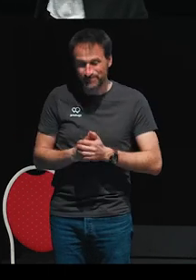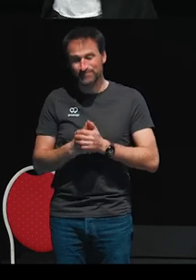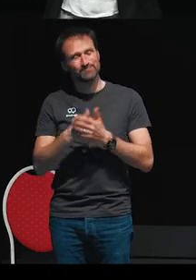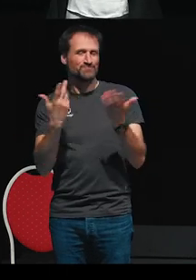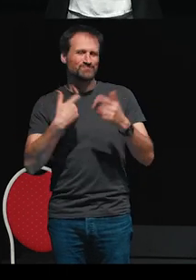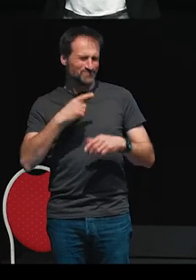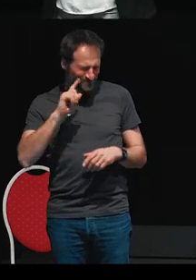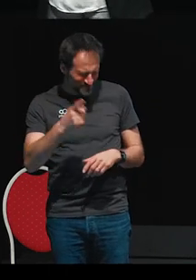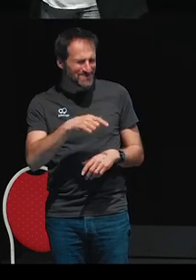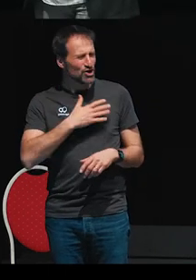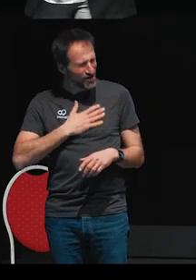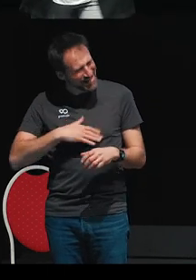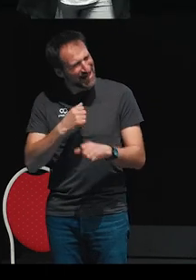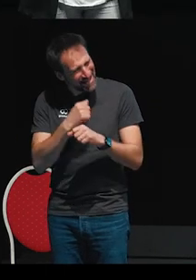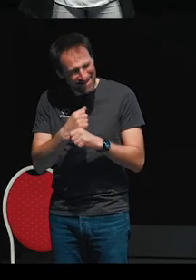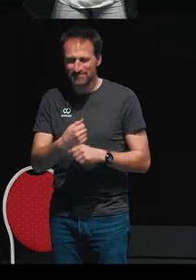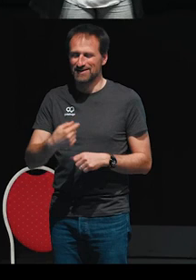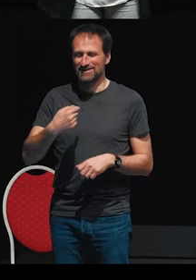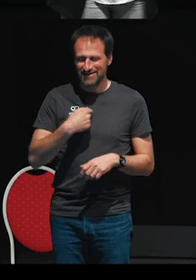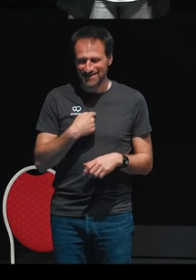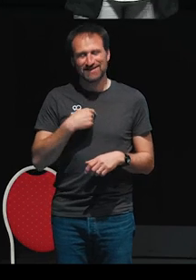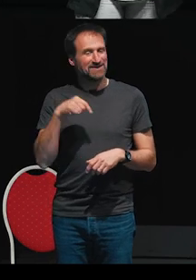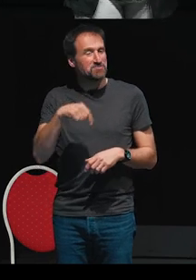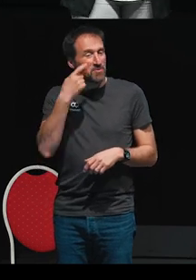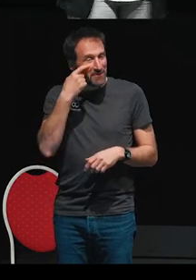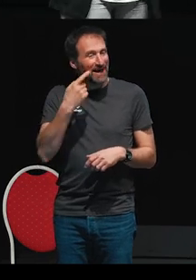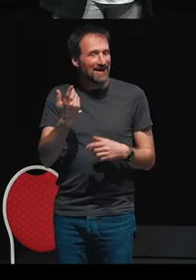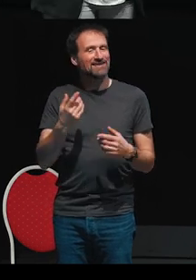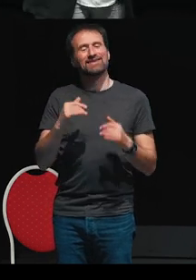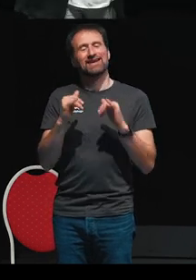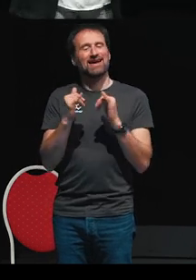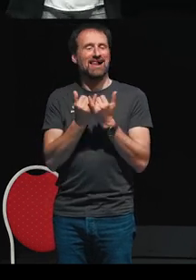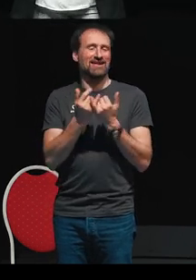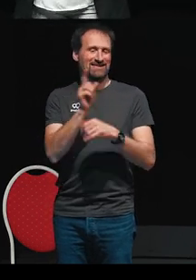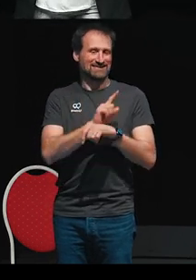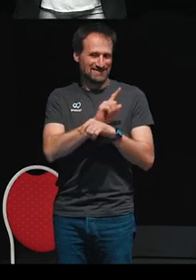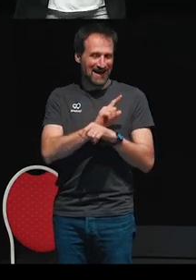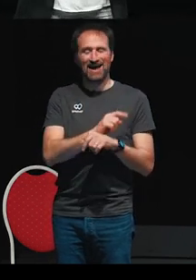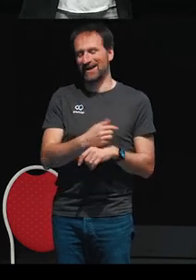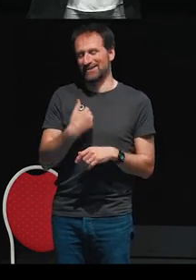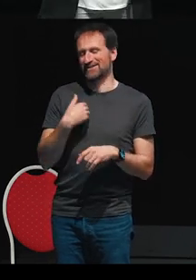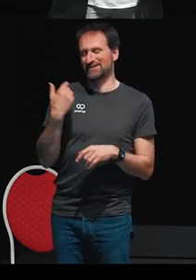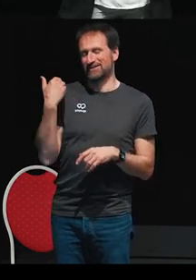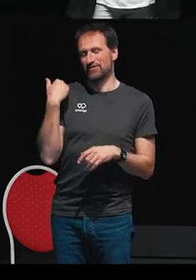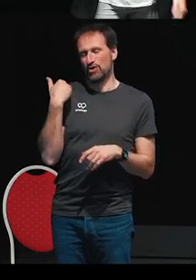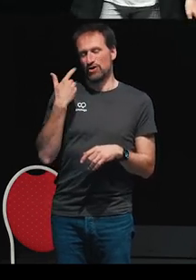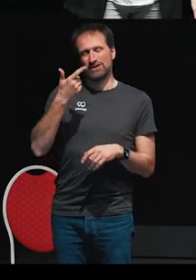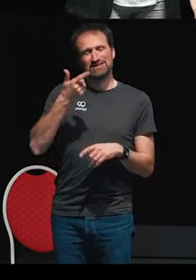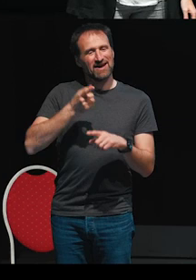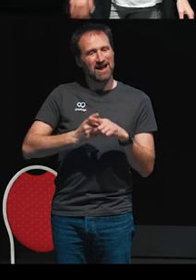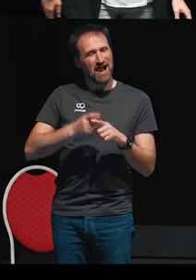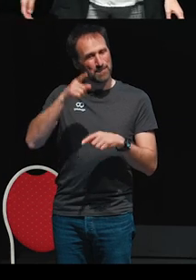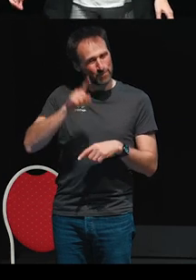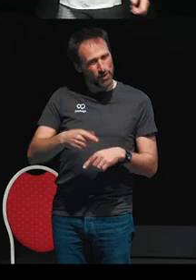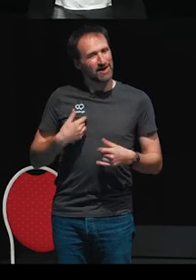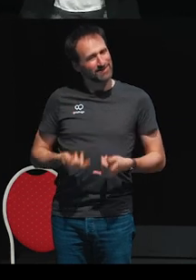to say about myself. So I'm in maternity leave. Actually, I gave birth about 2.5 months ago. And that